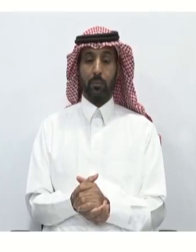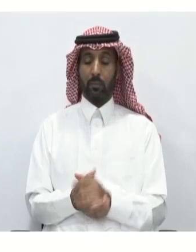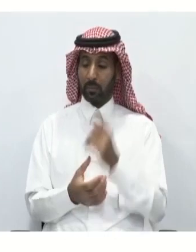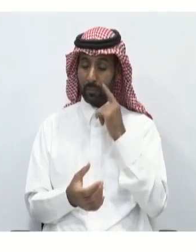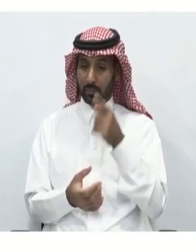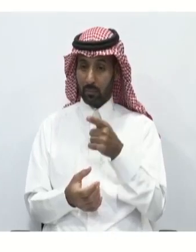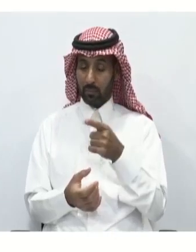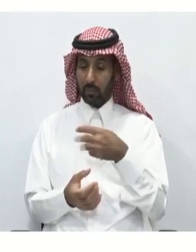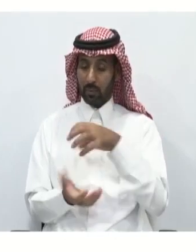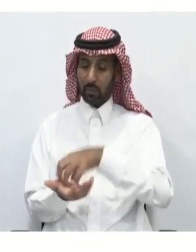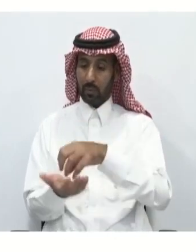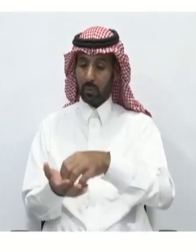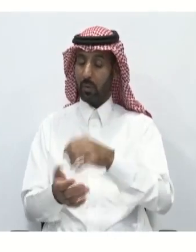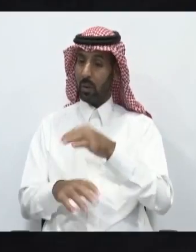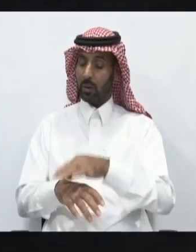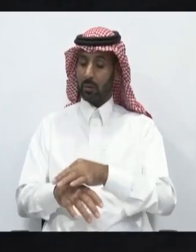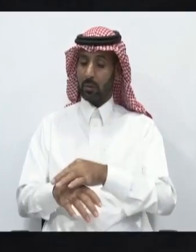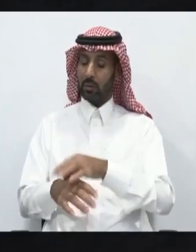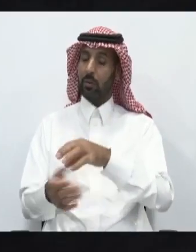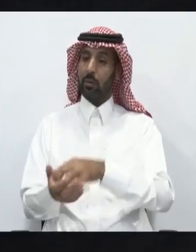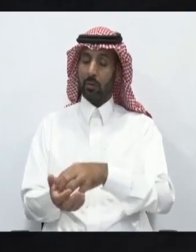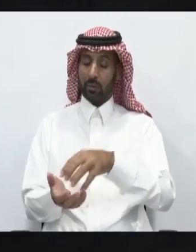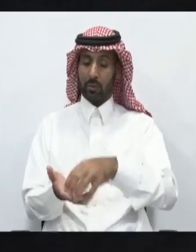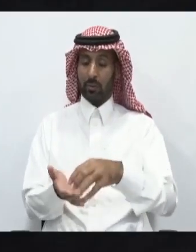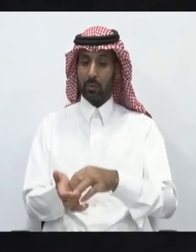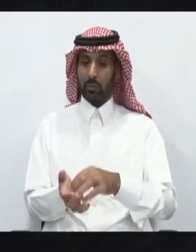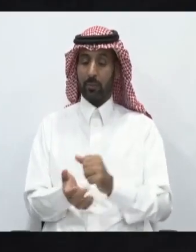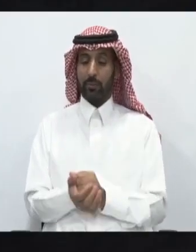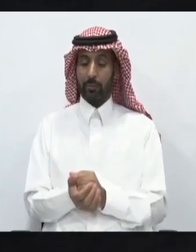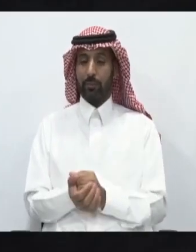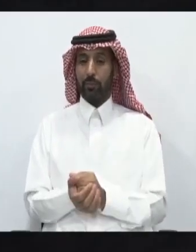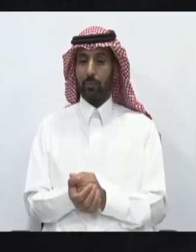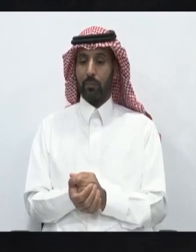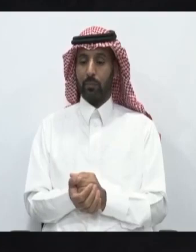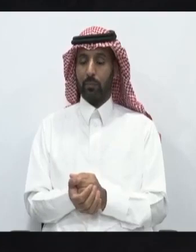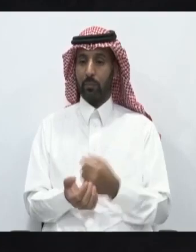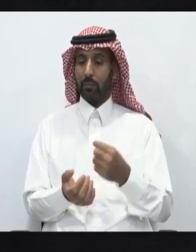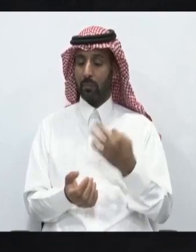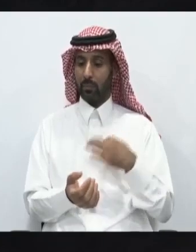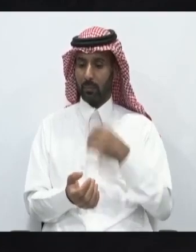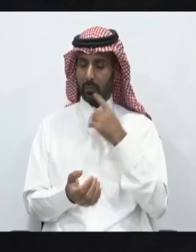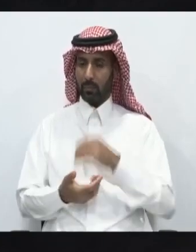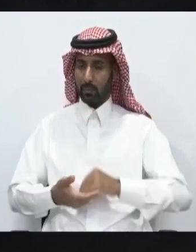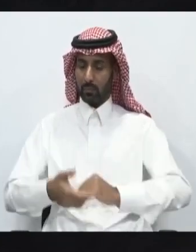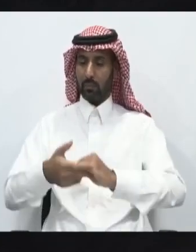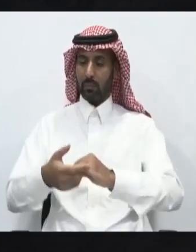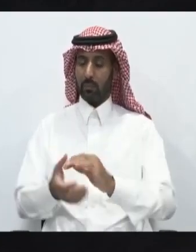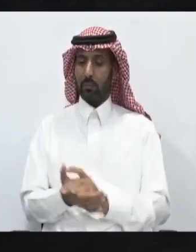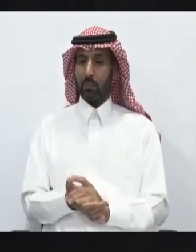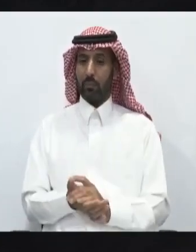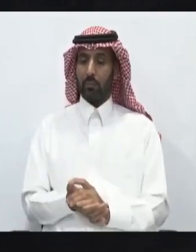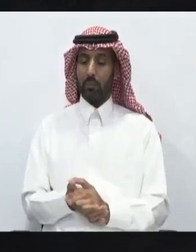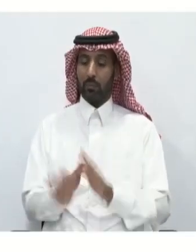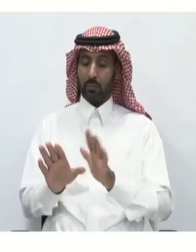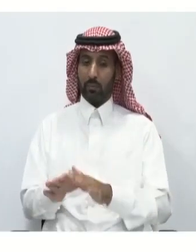financial benefits for local people. Of course, it benefits the local people to help them to